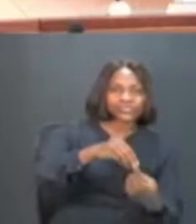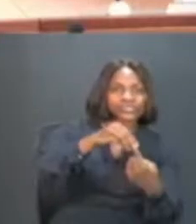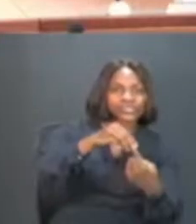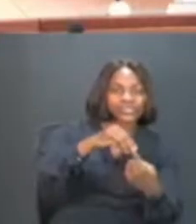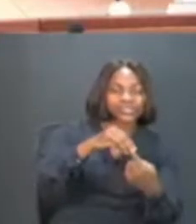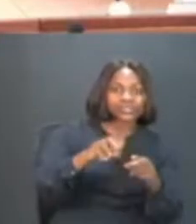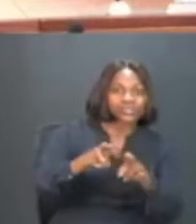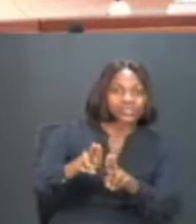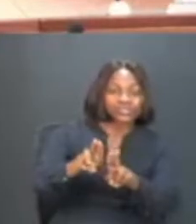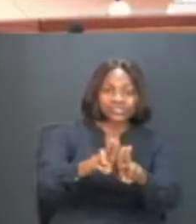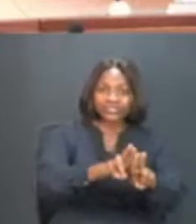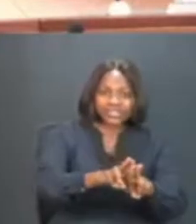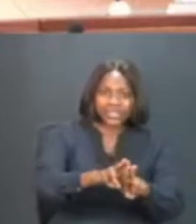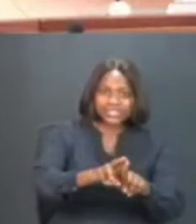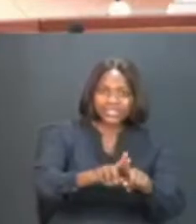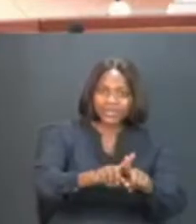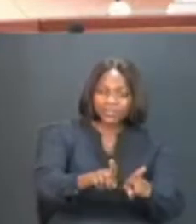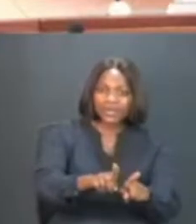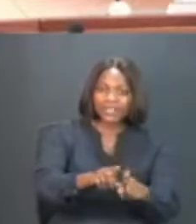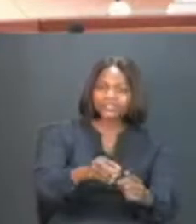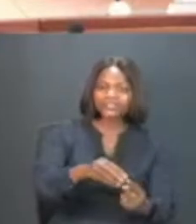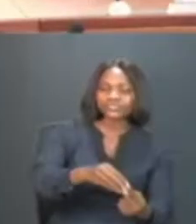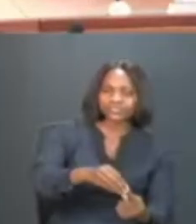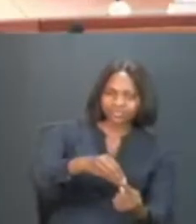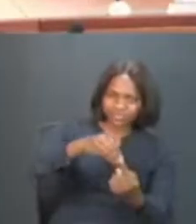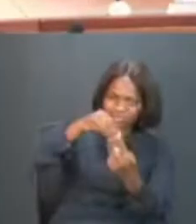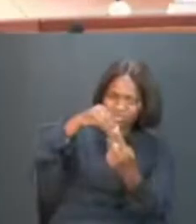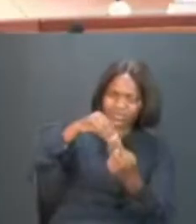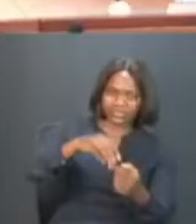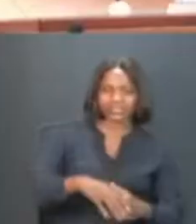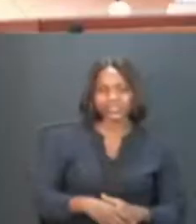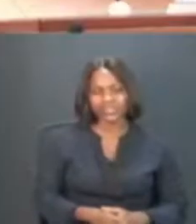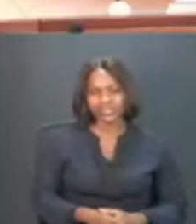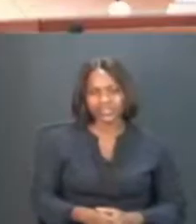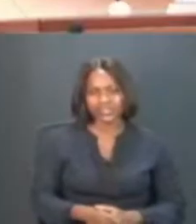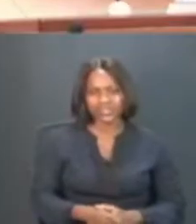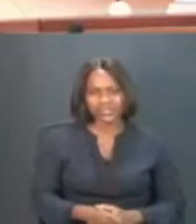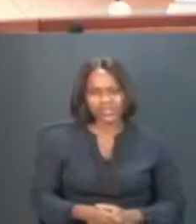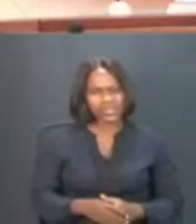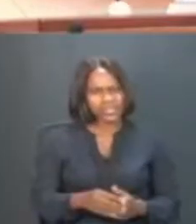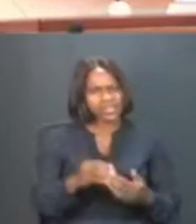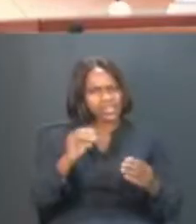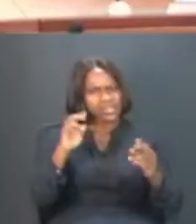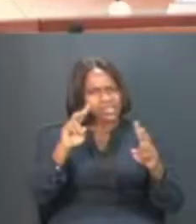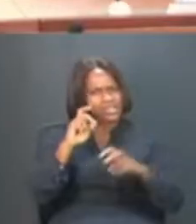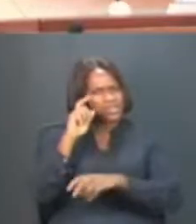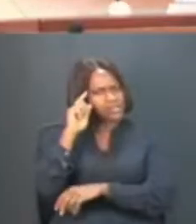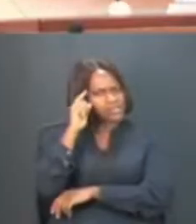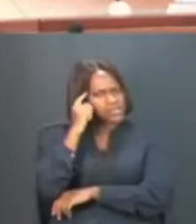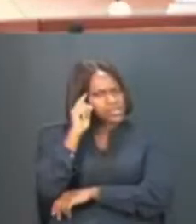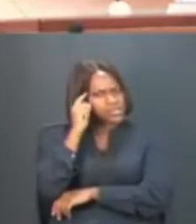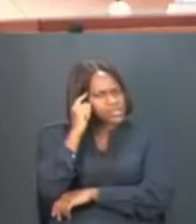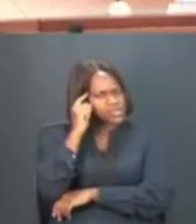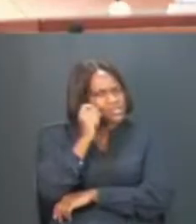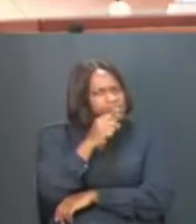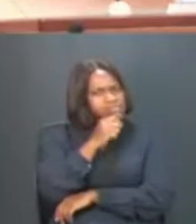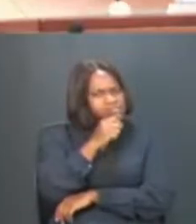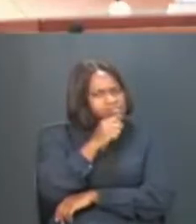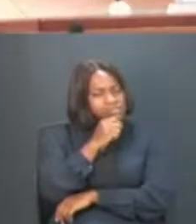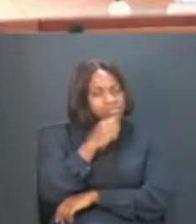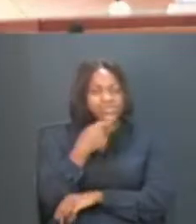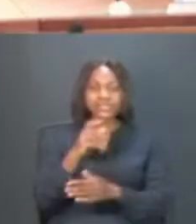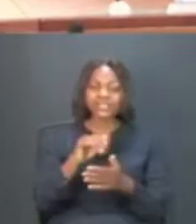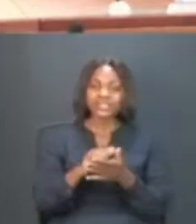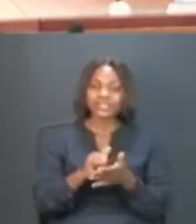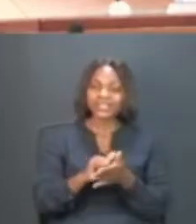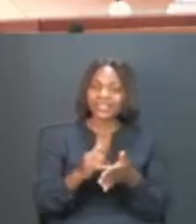A look and deep interpretation of the theme tells us that cancer and what